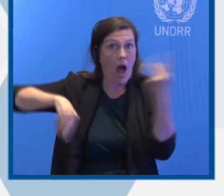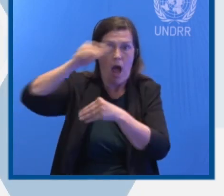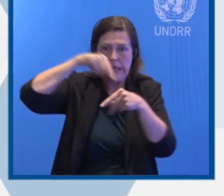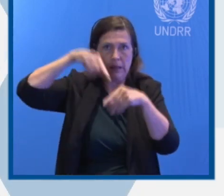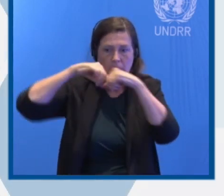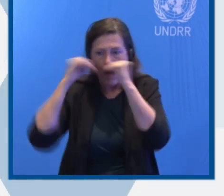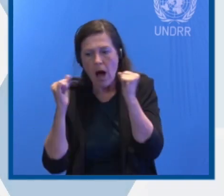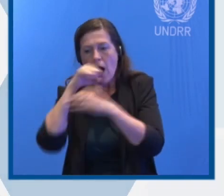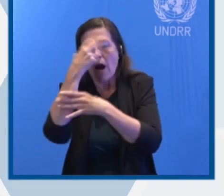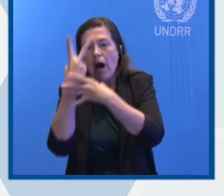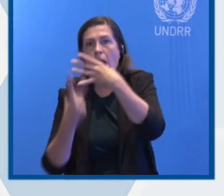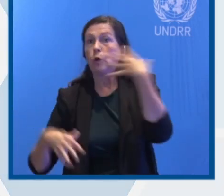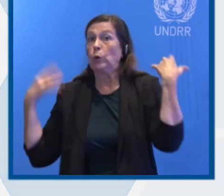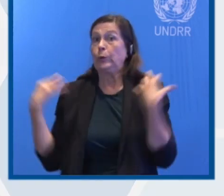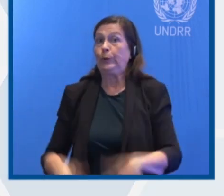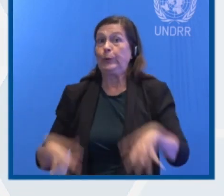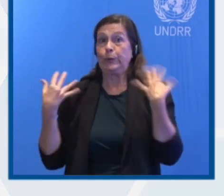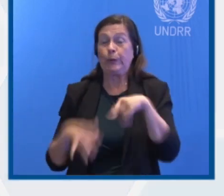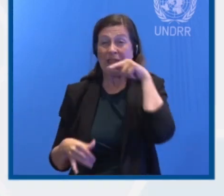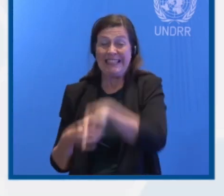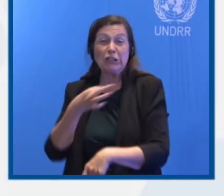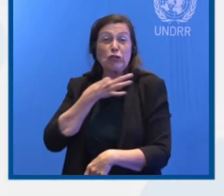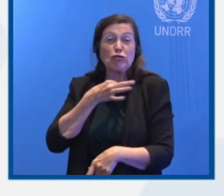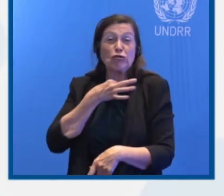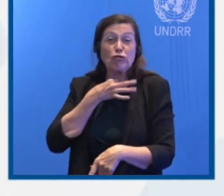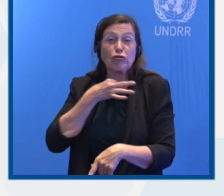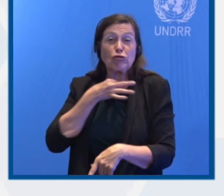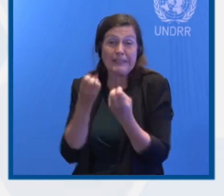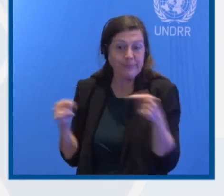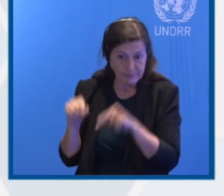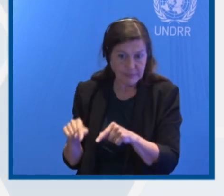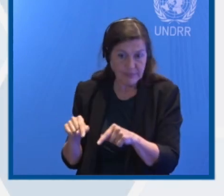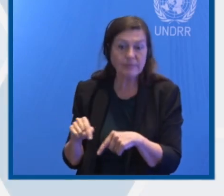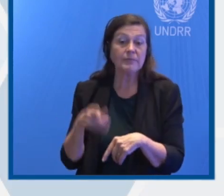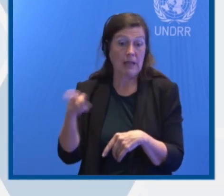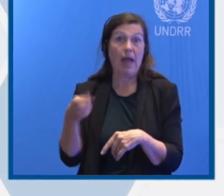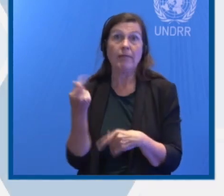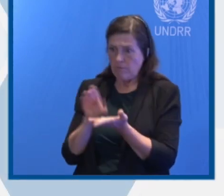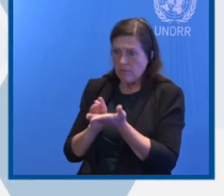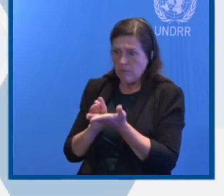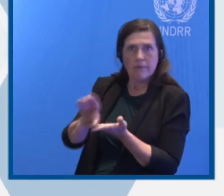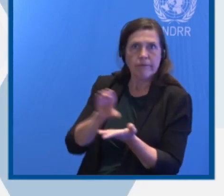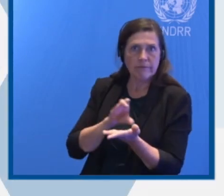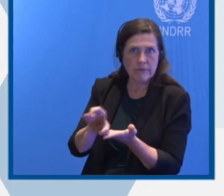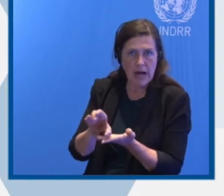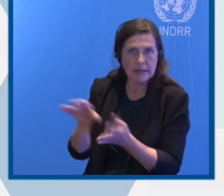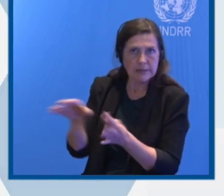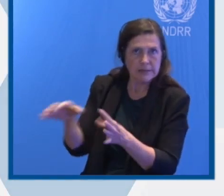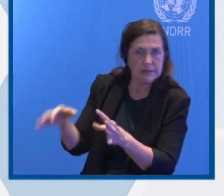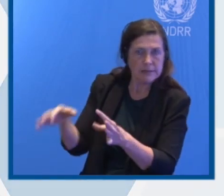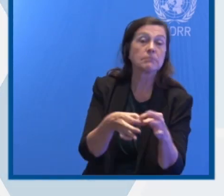and using different financial insufficient, for example, like